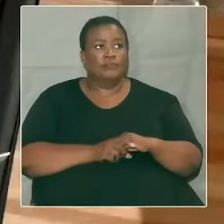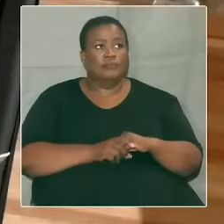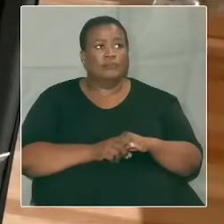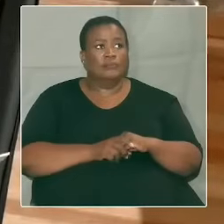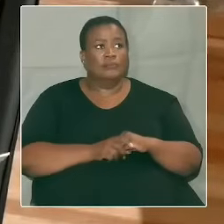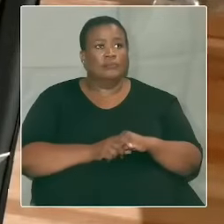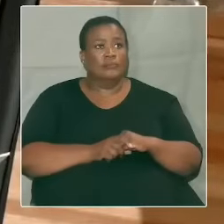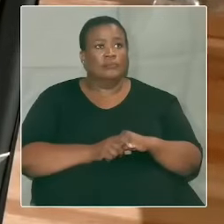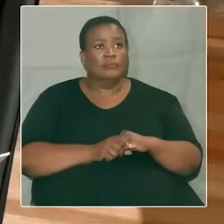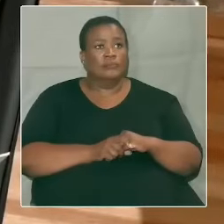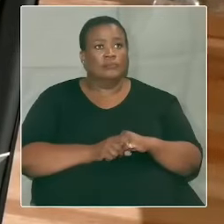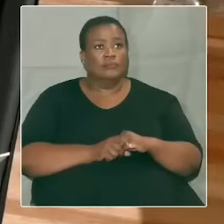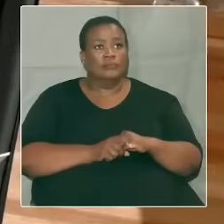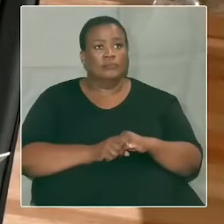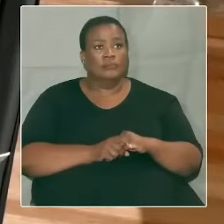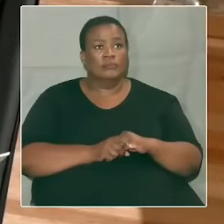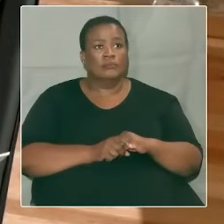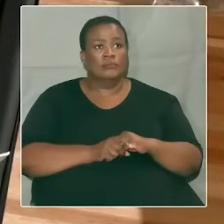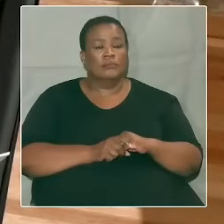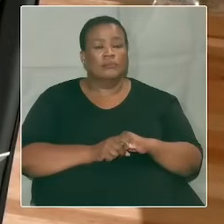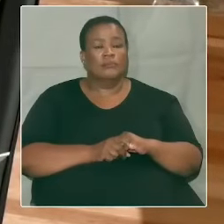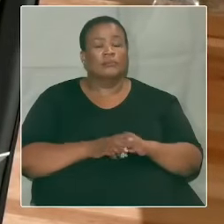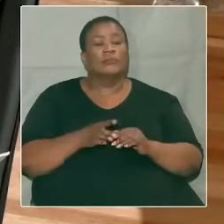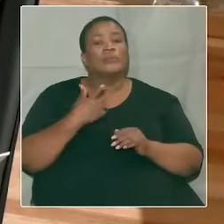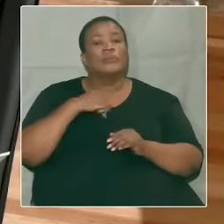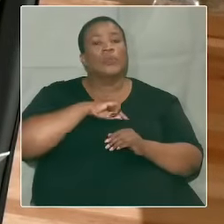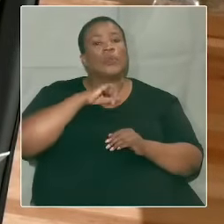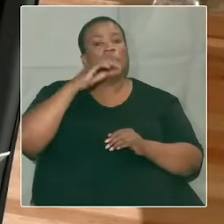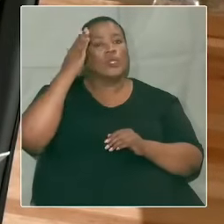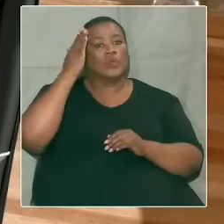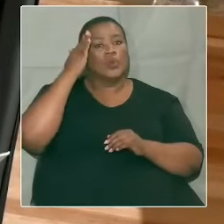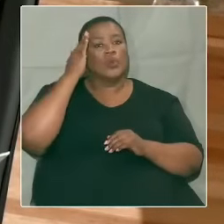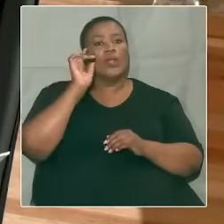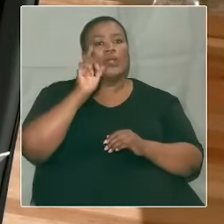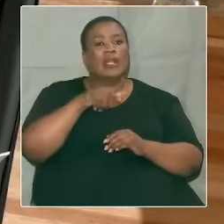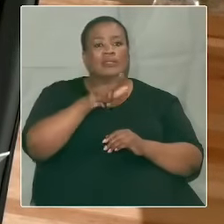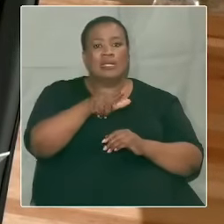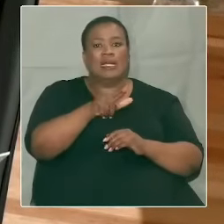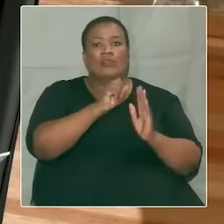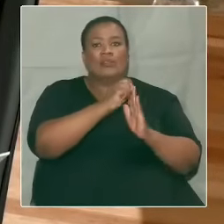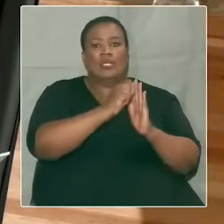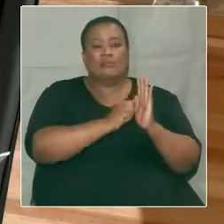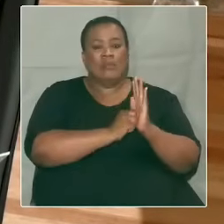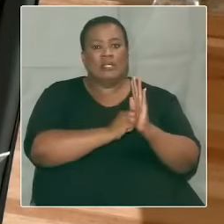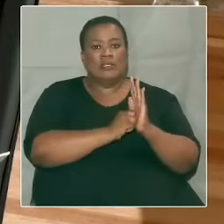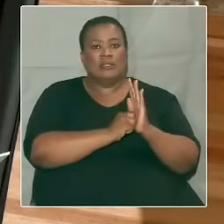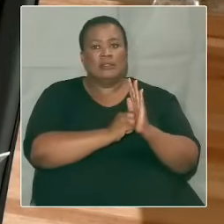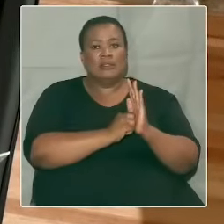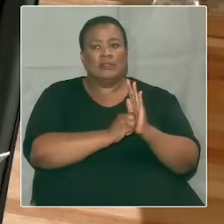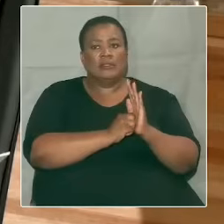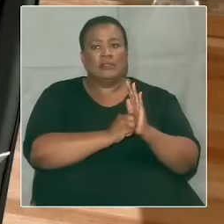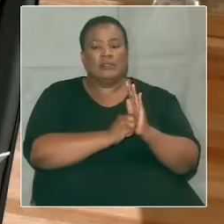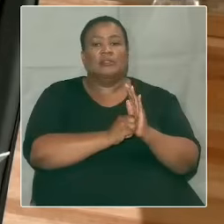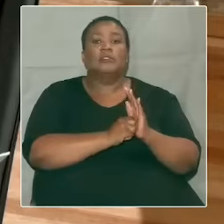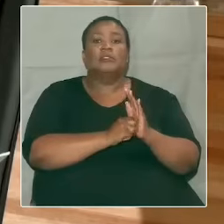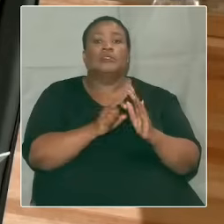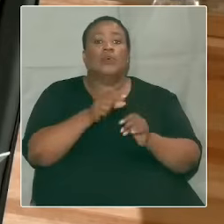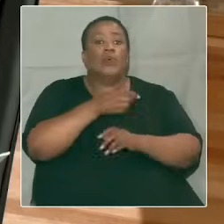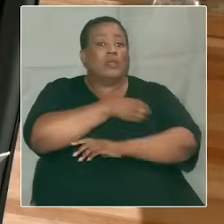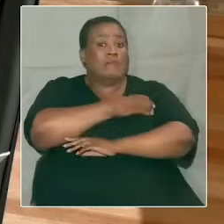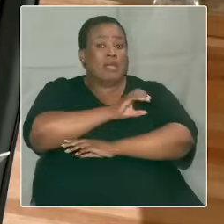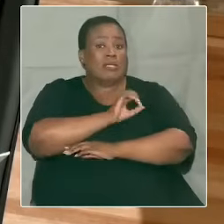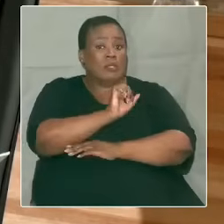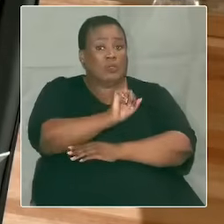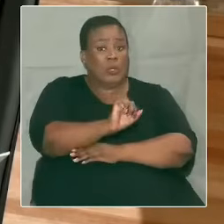And we know that later on in the statement, you deal with the fact that its mandate was extended